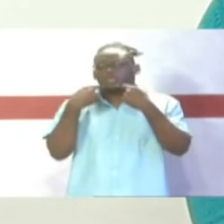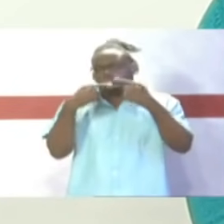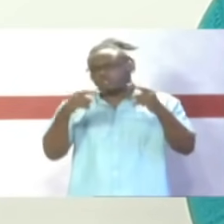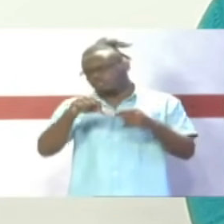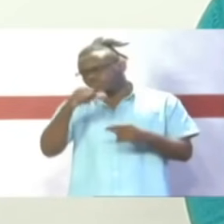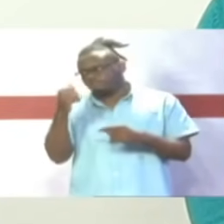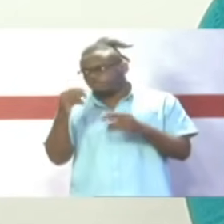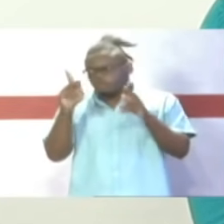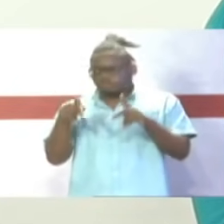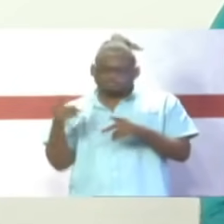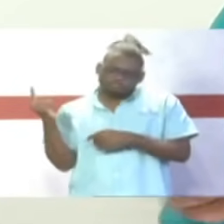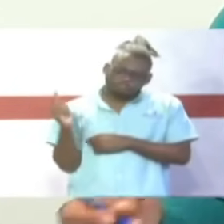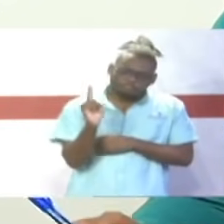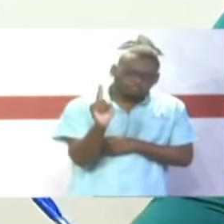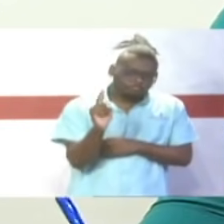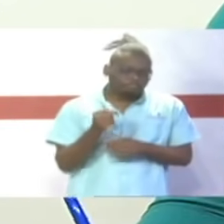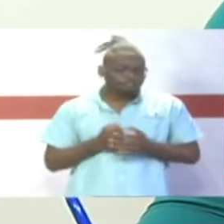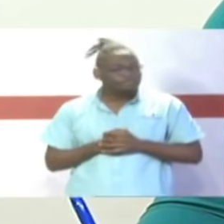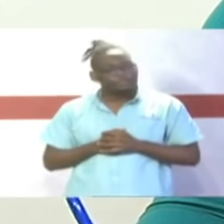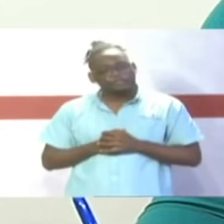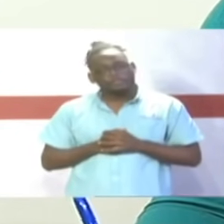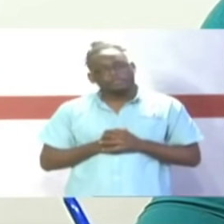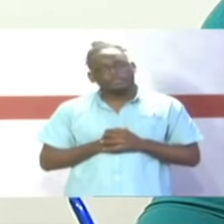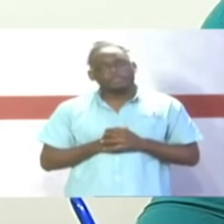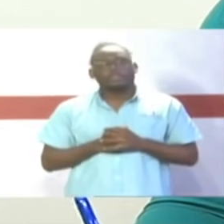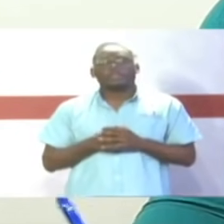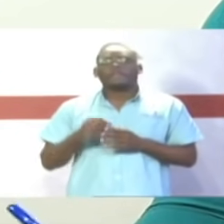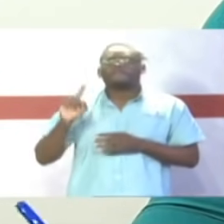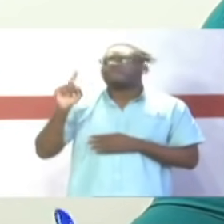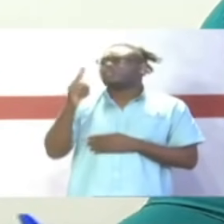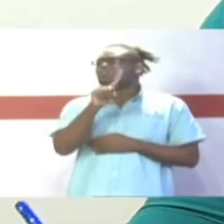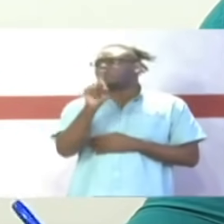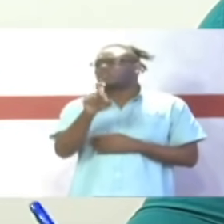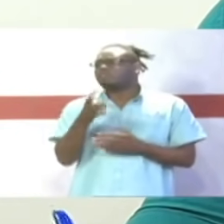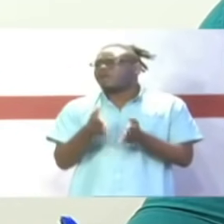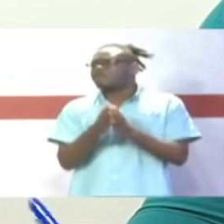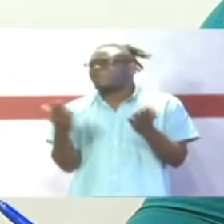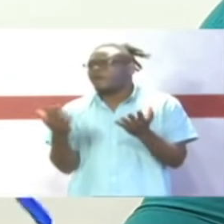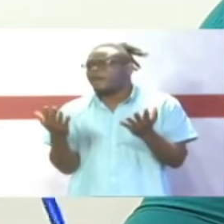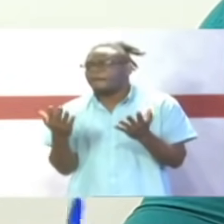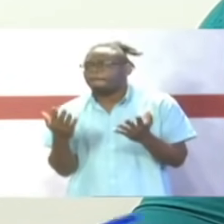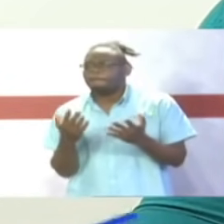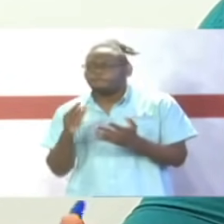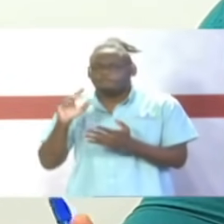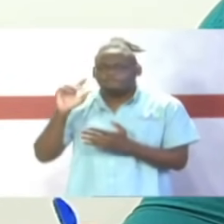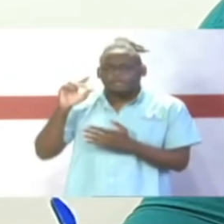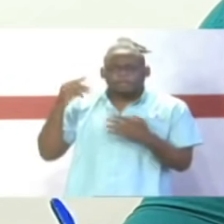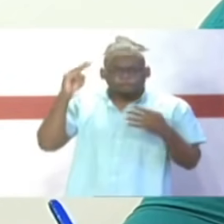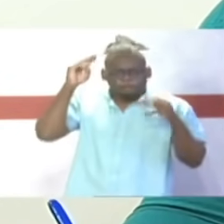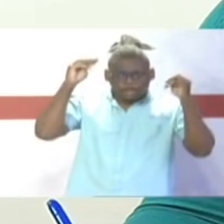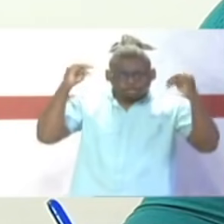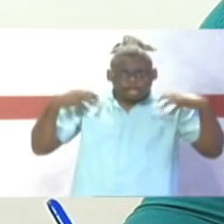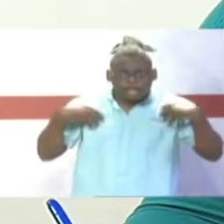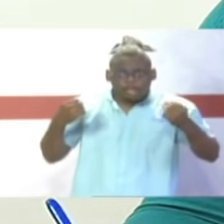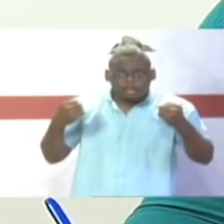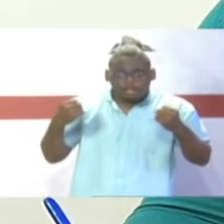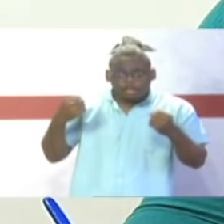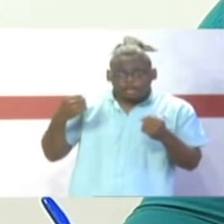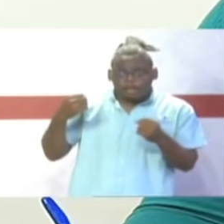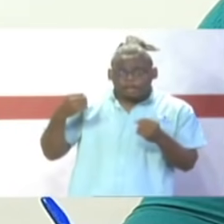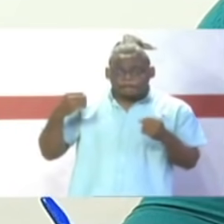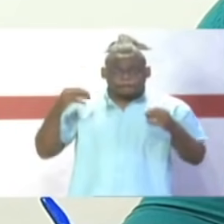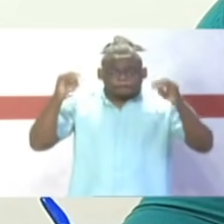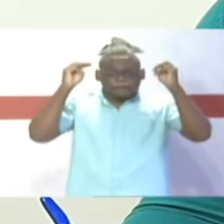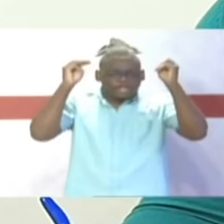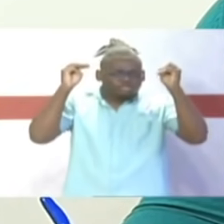Bihari, azpnews.com. My first question is for Minister Diyal Singh. Minister, I know the ministry has been a